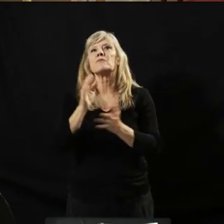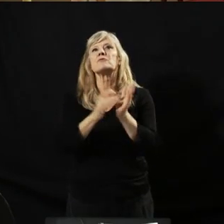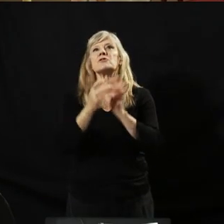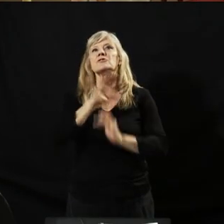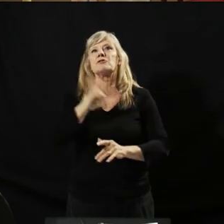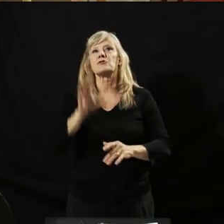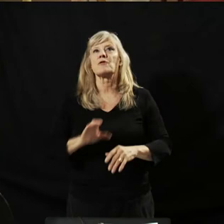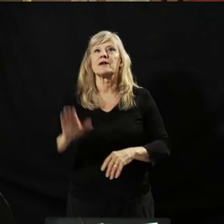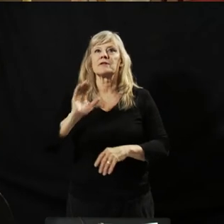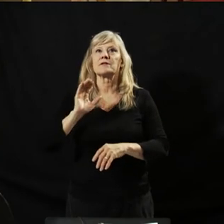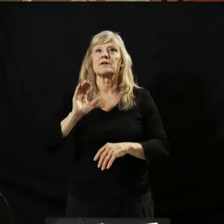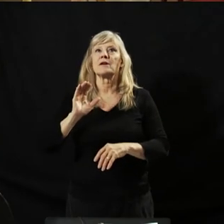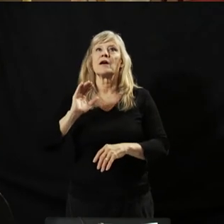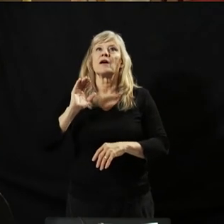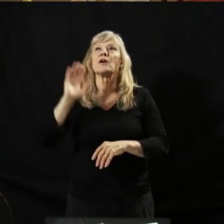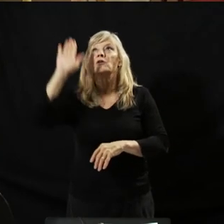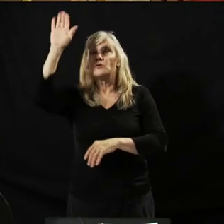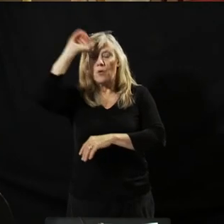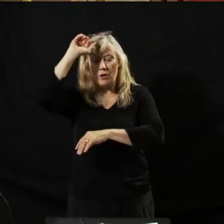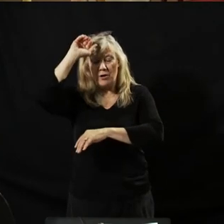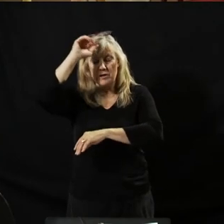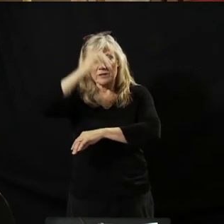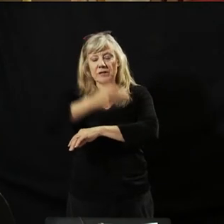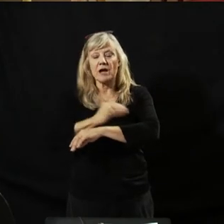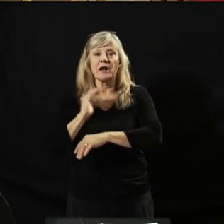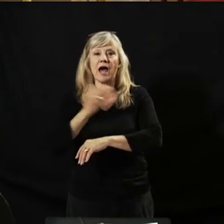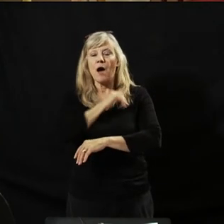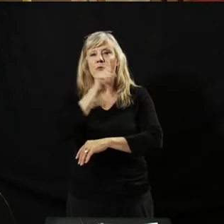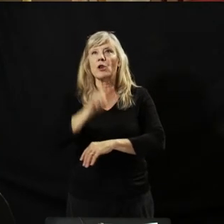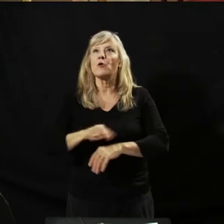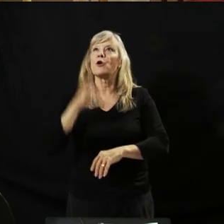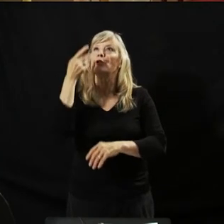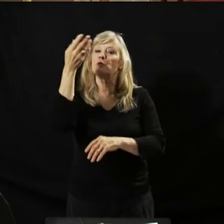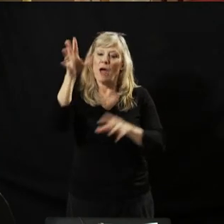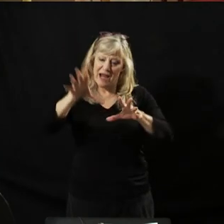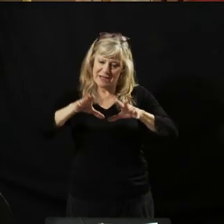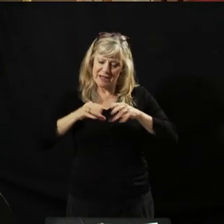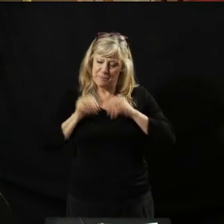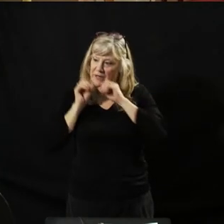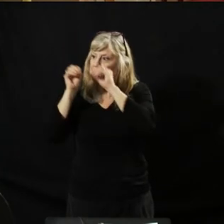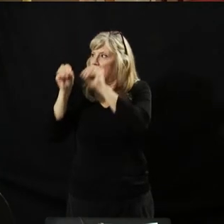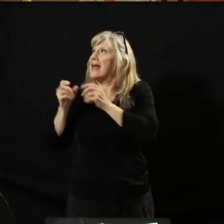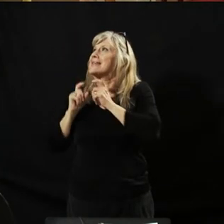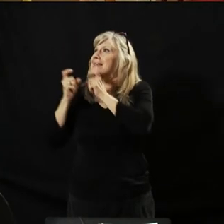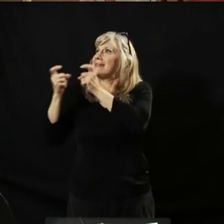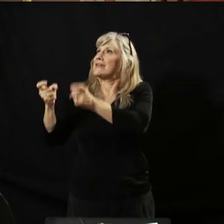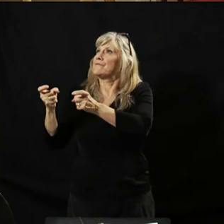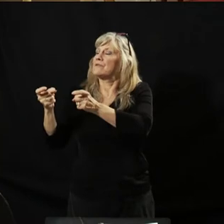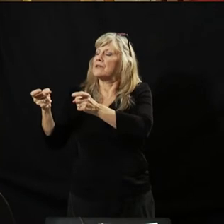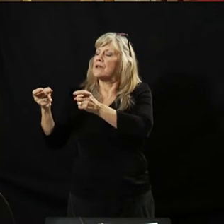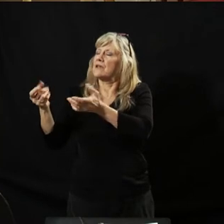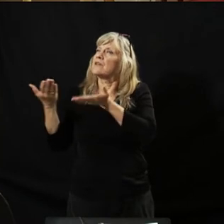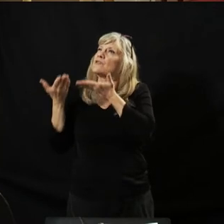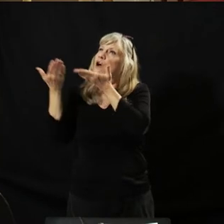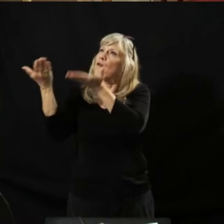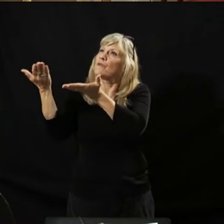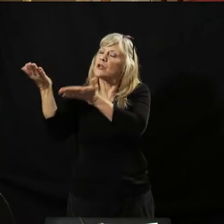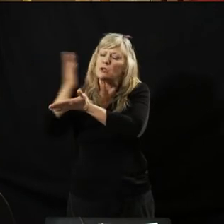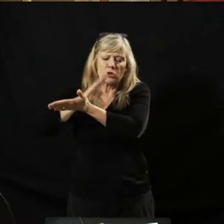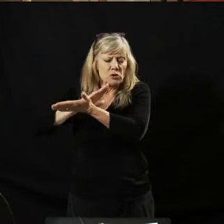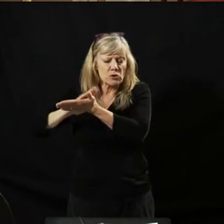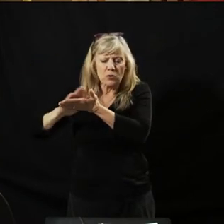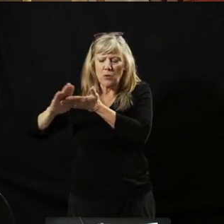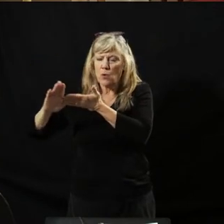you accept and bless these gifts, these offerings, these holy and unblemished